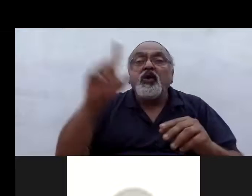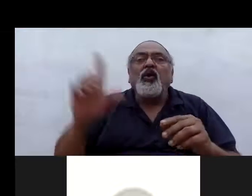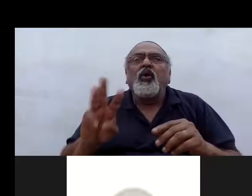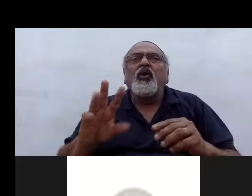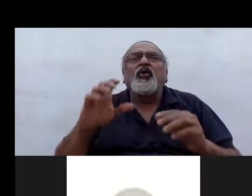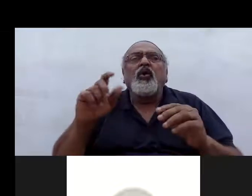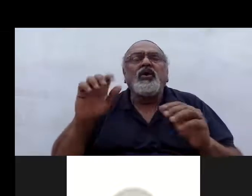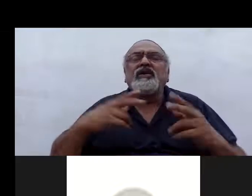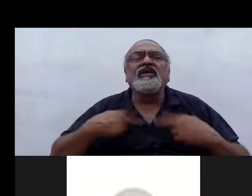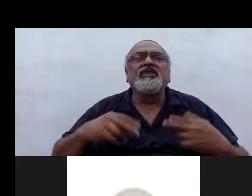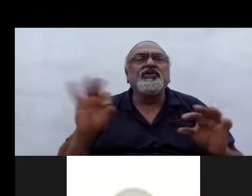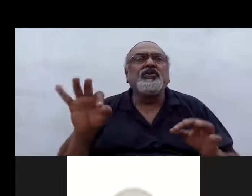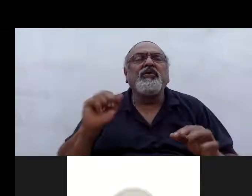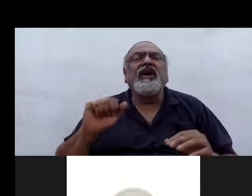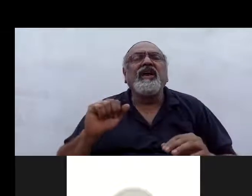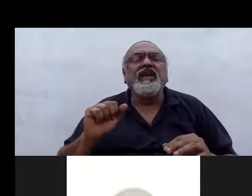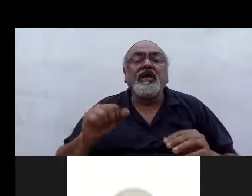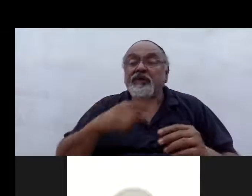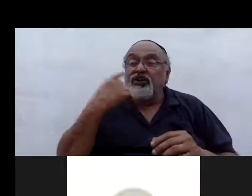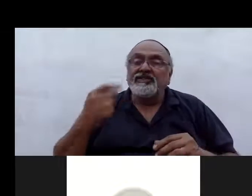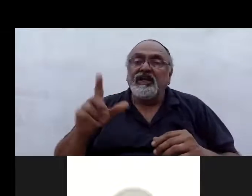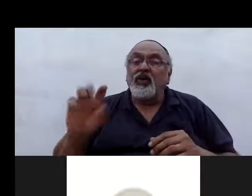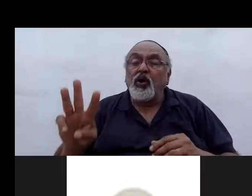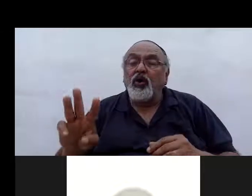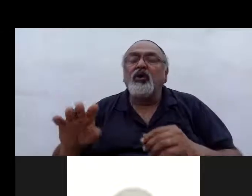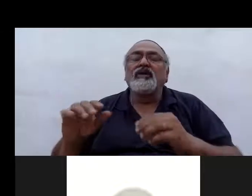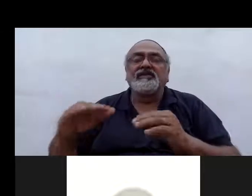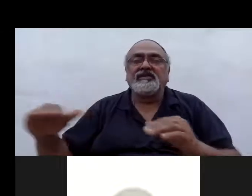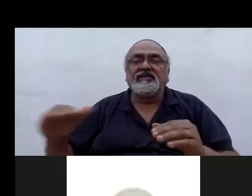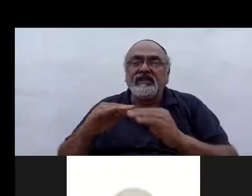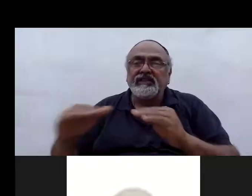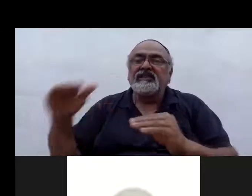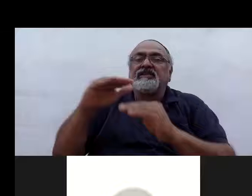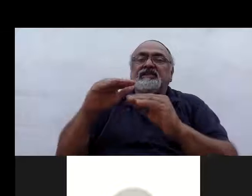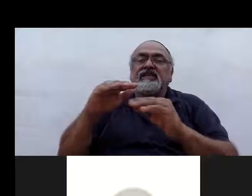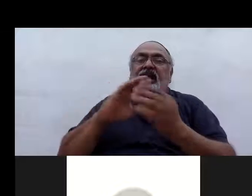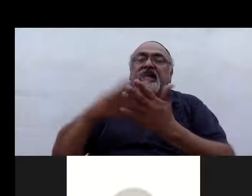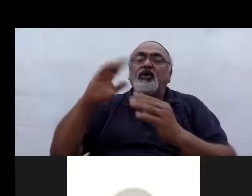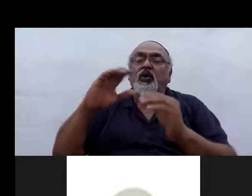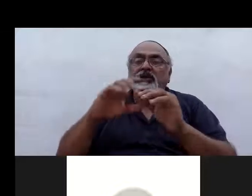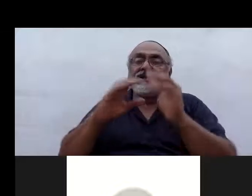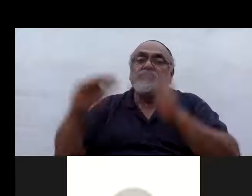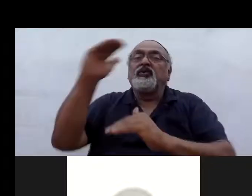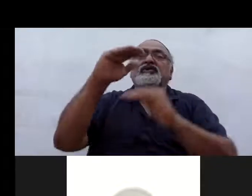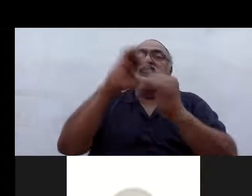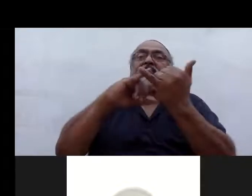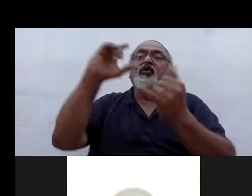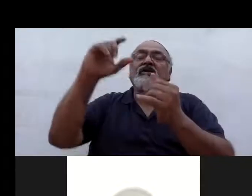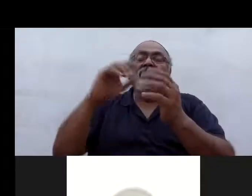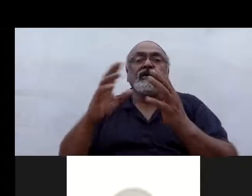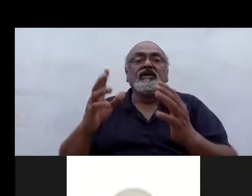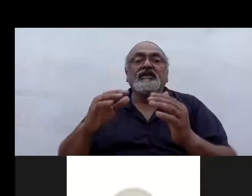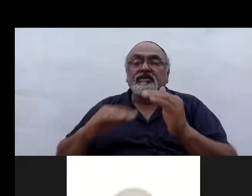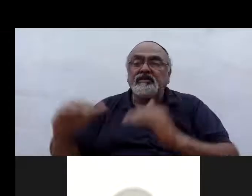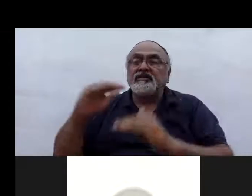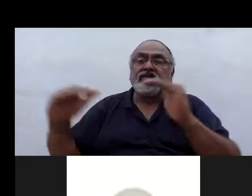So let's say you've started with small causes court. It will not end there. It will go to city civil court. Then it will go to the High Court. Then it will go to the Supreme Court. So usually